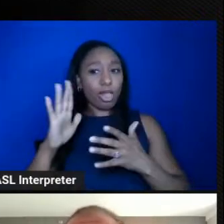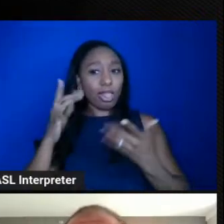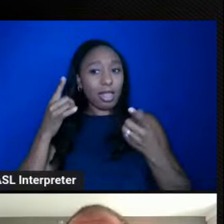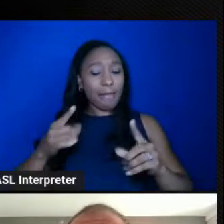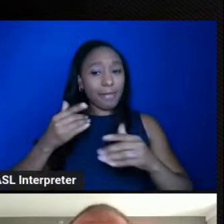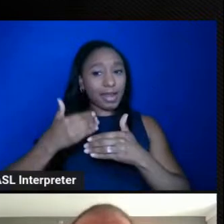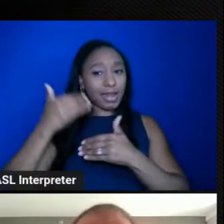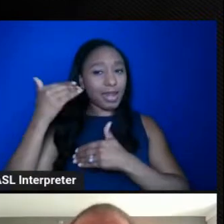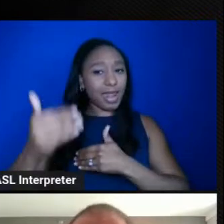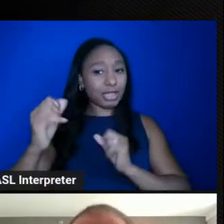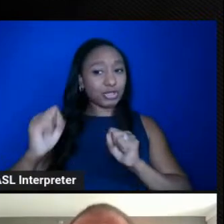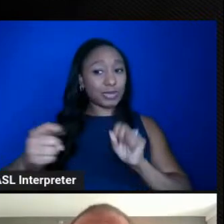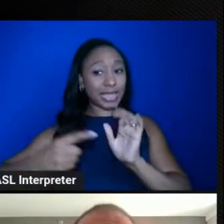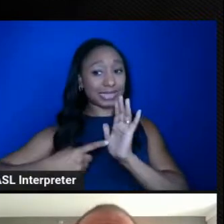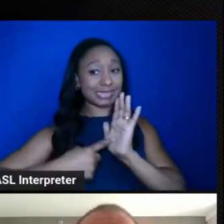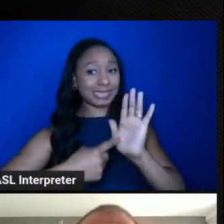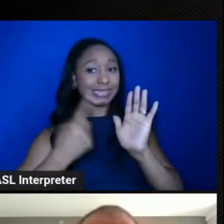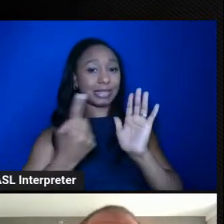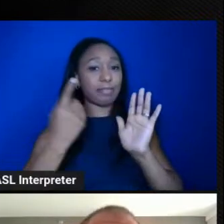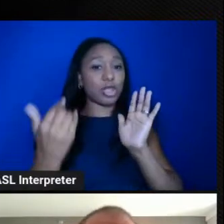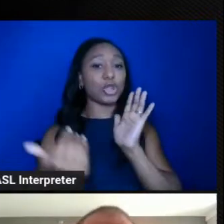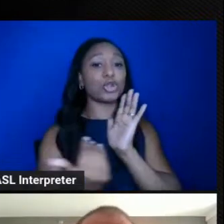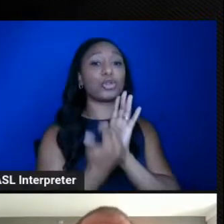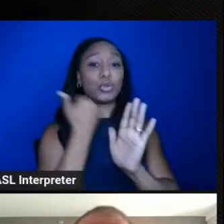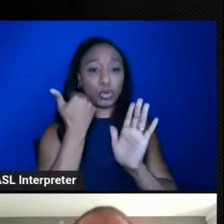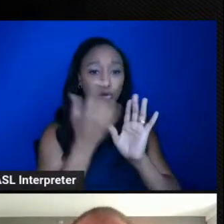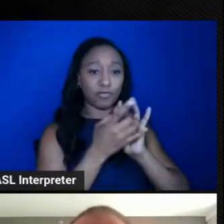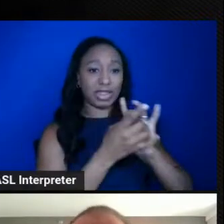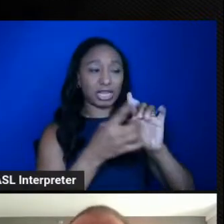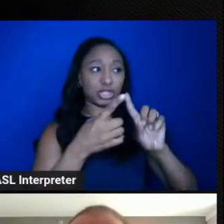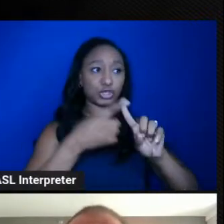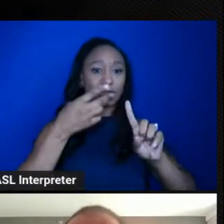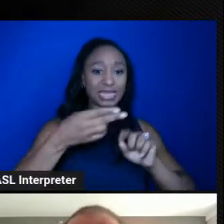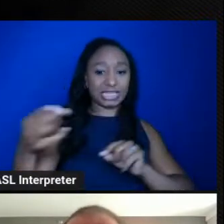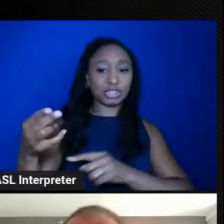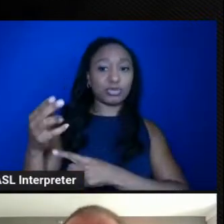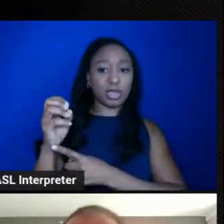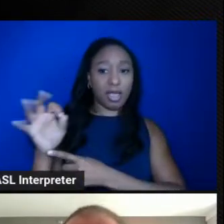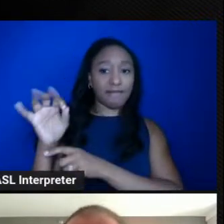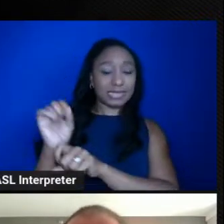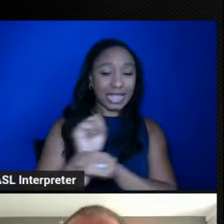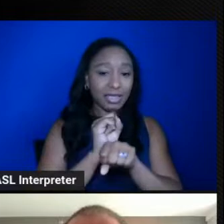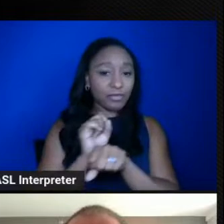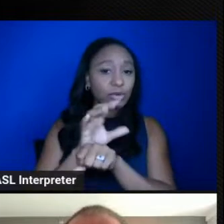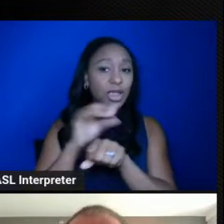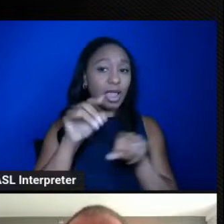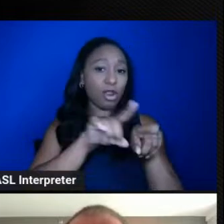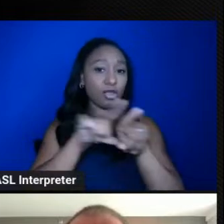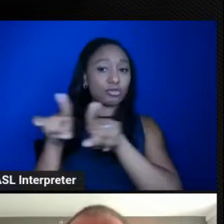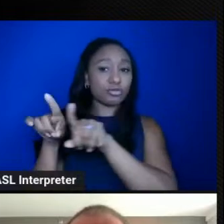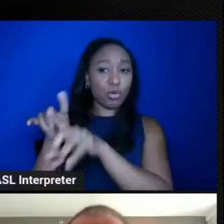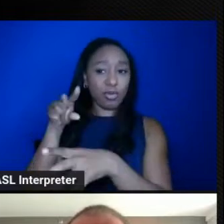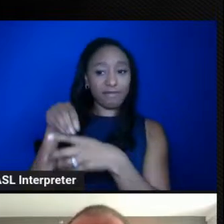usher in a new chapter in the history of slavery and freedom in the United States.